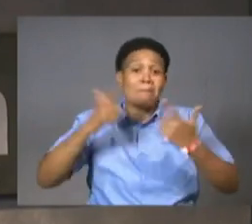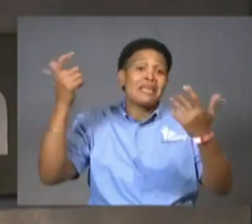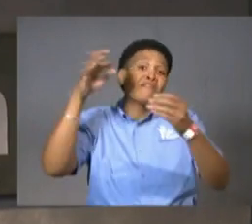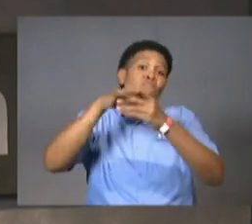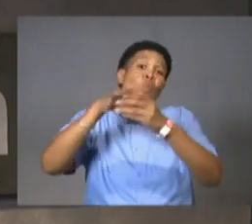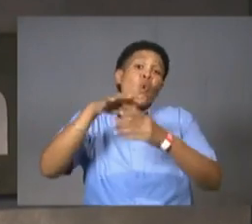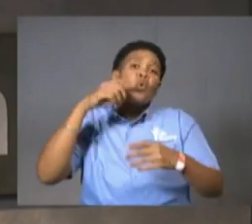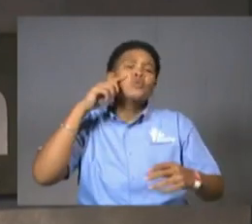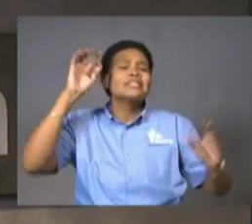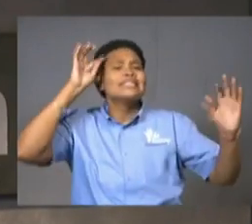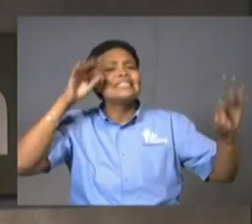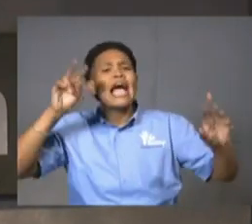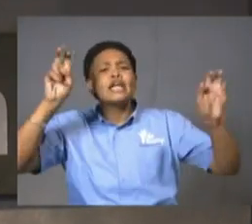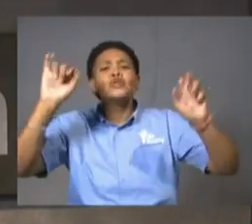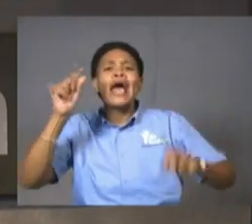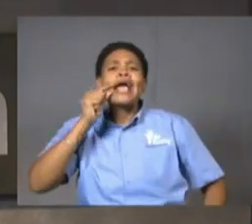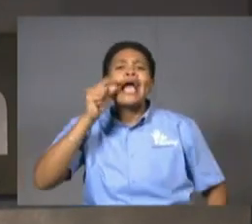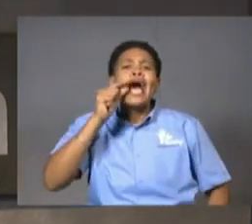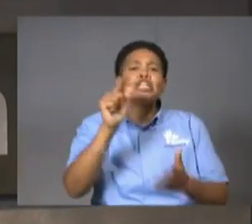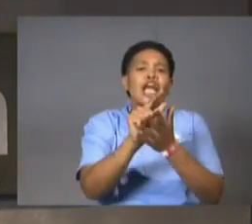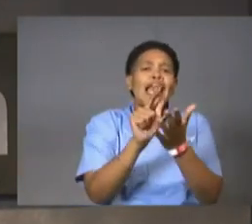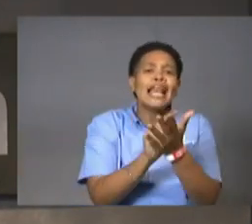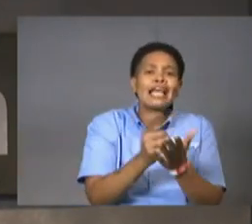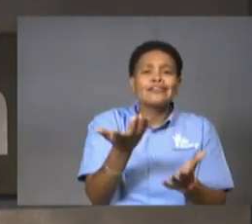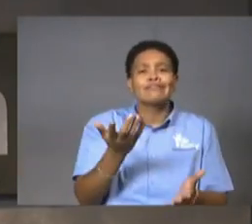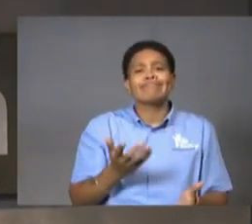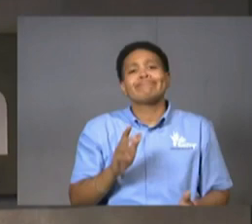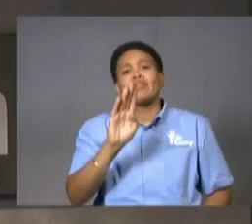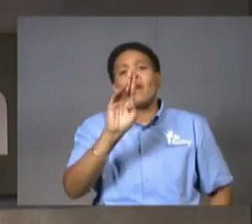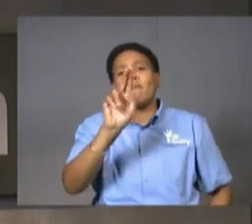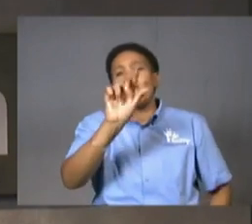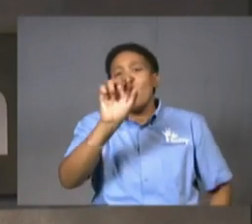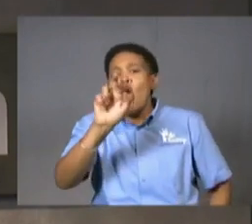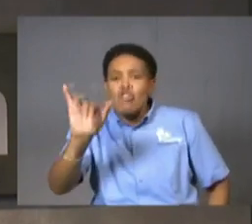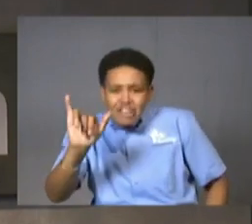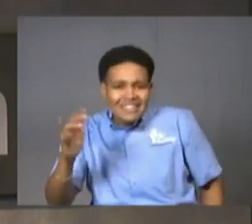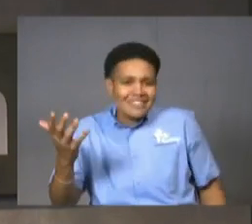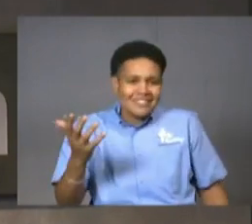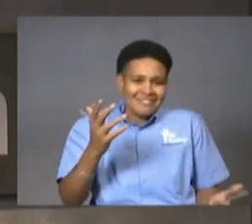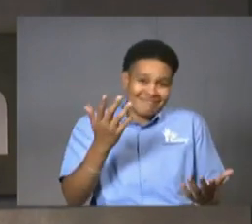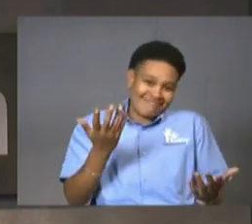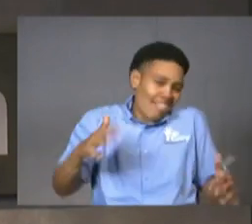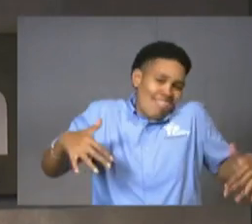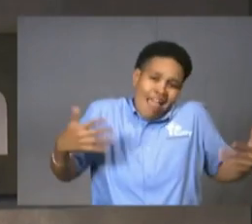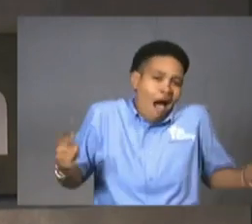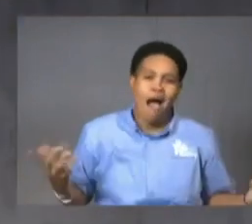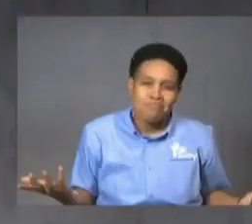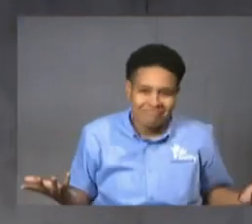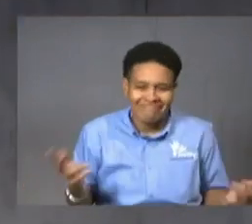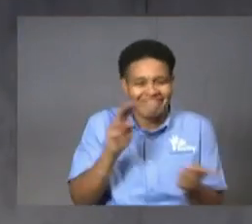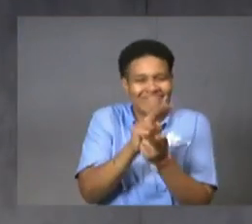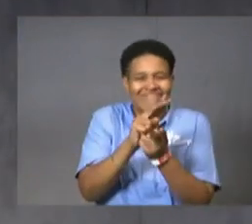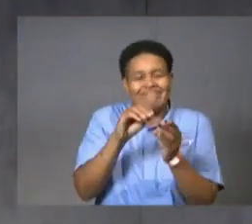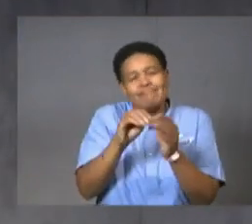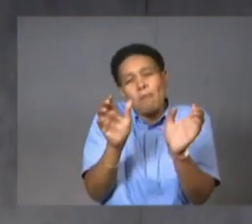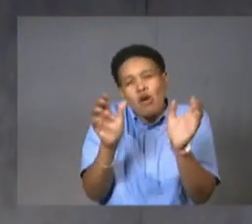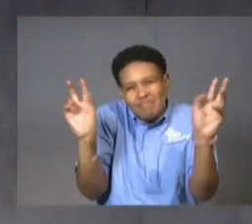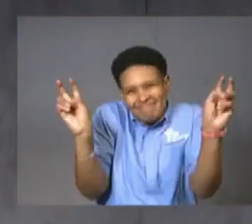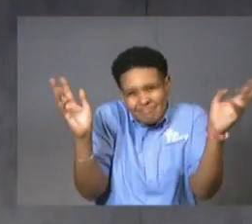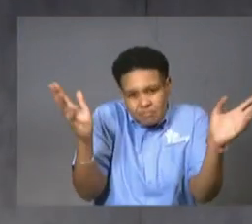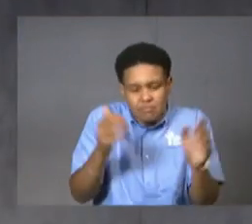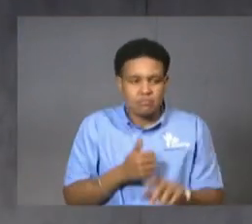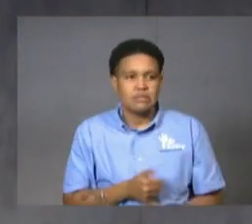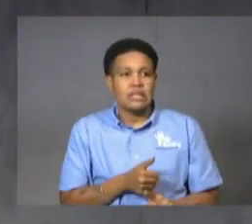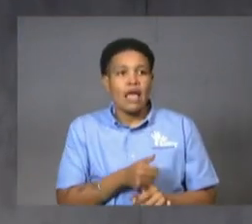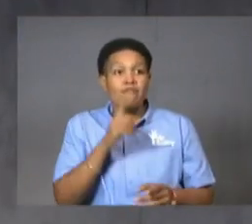ganja legalization, buggery, and so on. That has not happened. Thank you, Mr. Golding. And now, Kalila Reynolds of